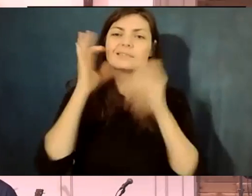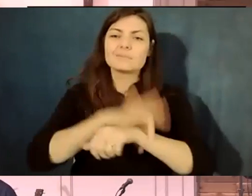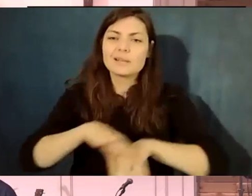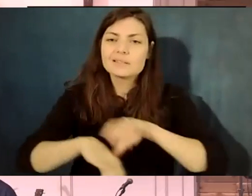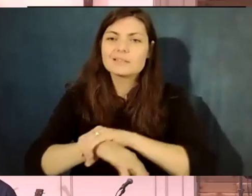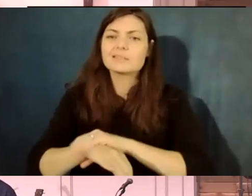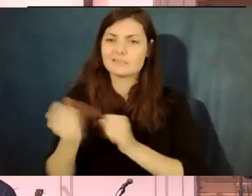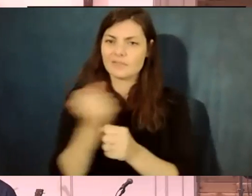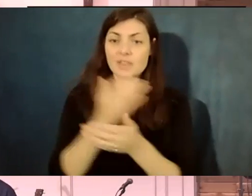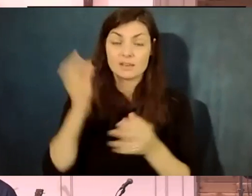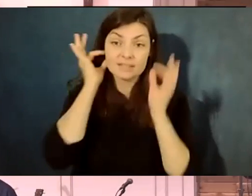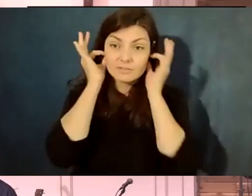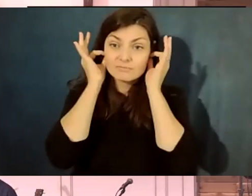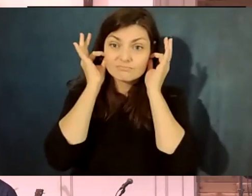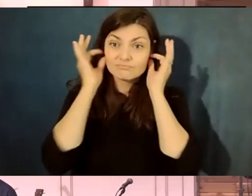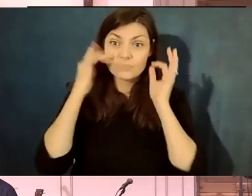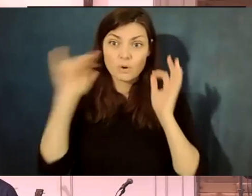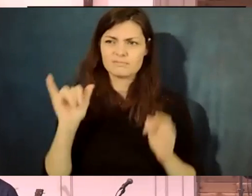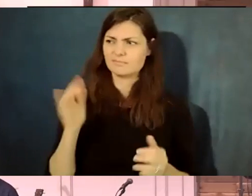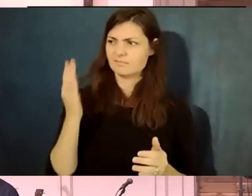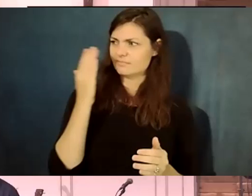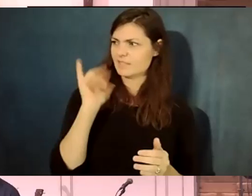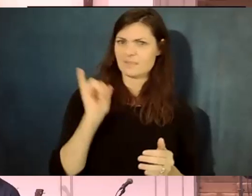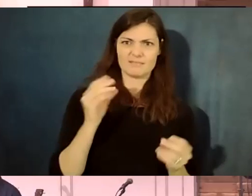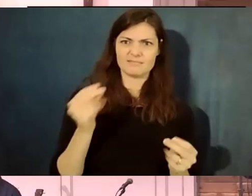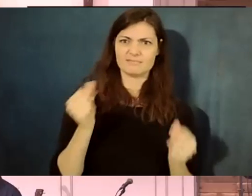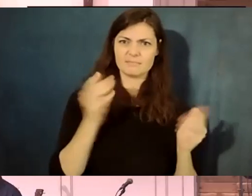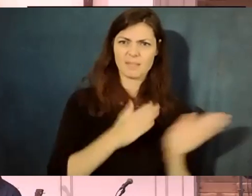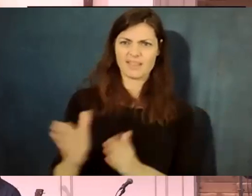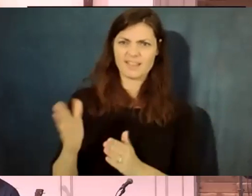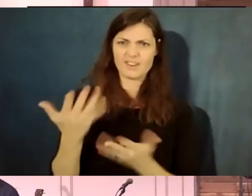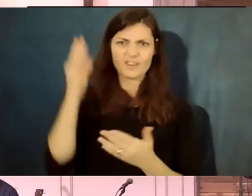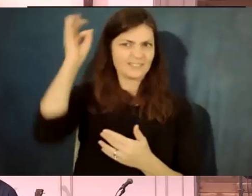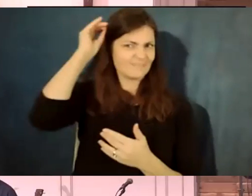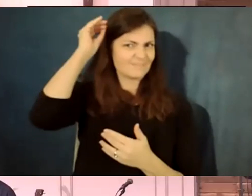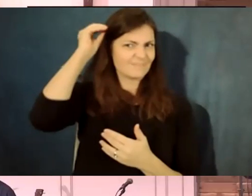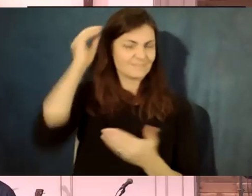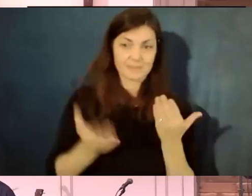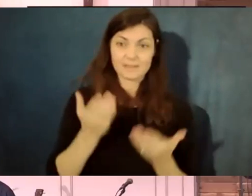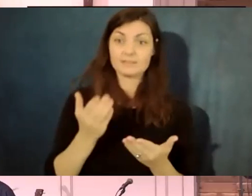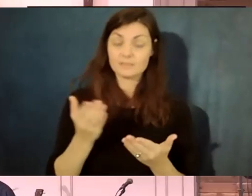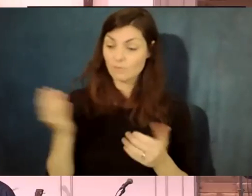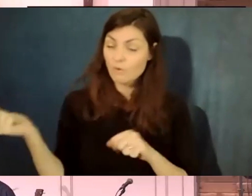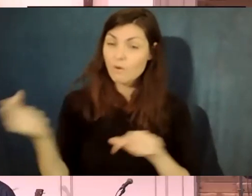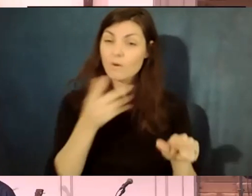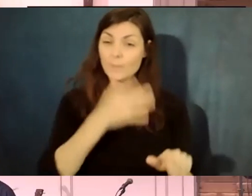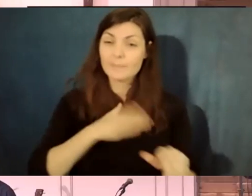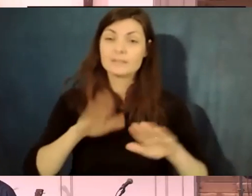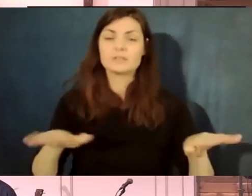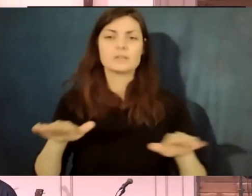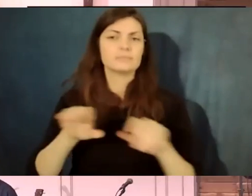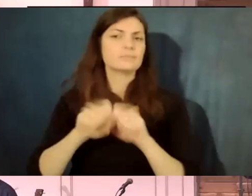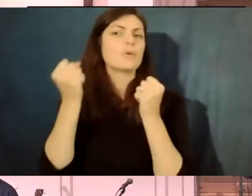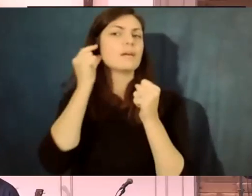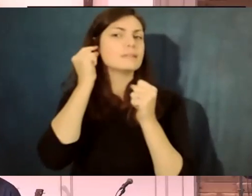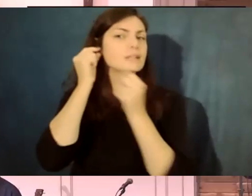Seems like he has this planned out pretty quick, doesn't it? So all the people broke off the golden earrings, which were in their ears, and brought them to